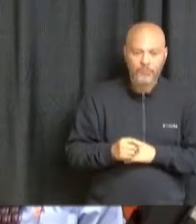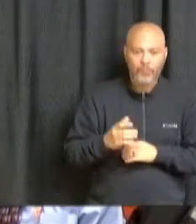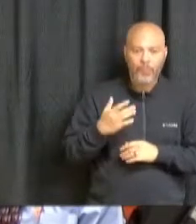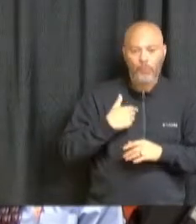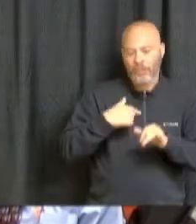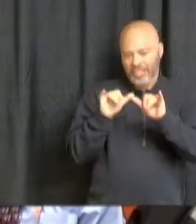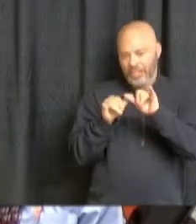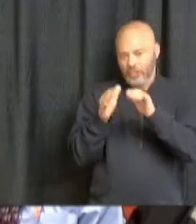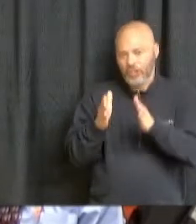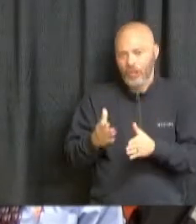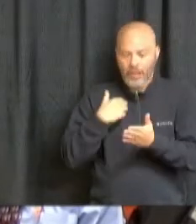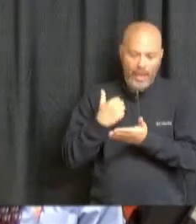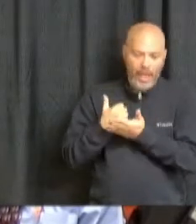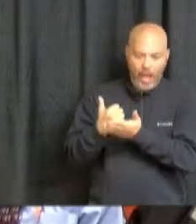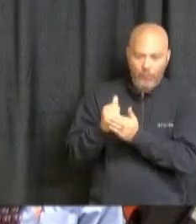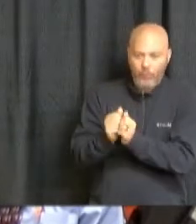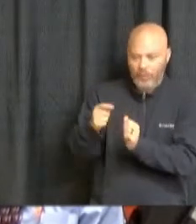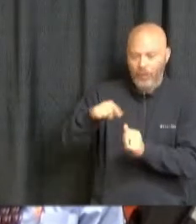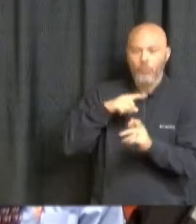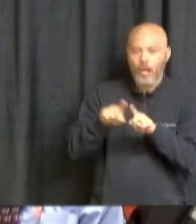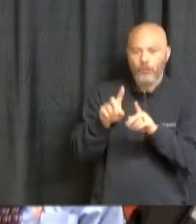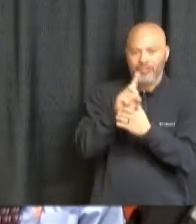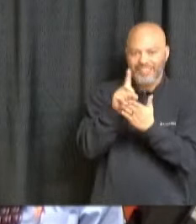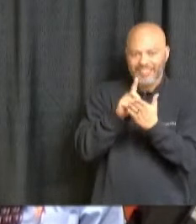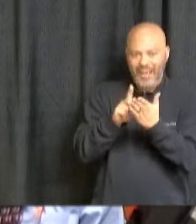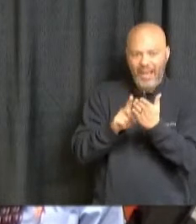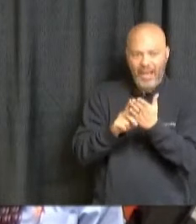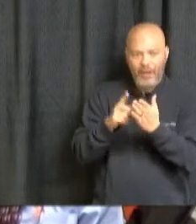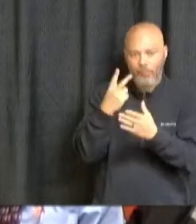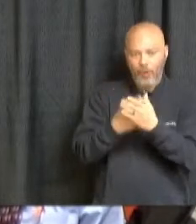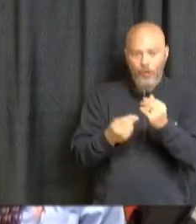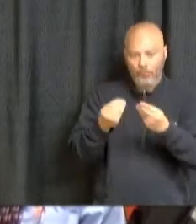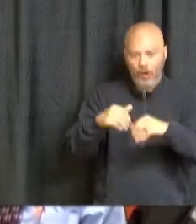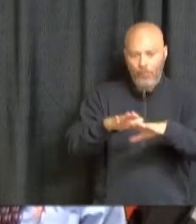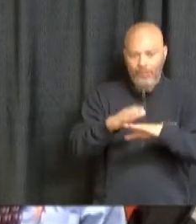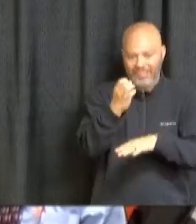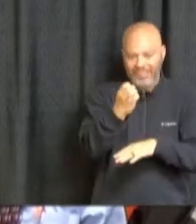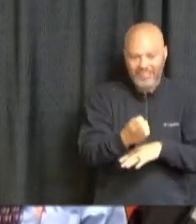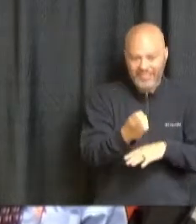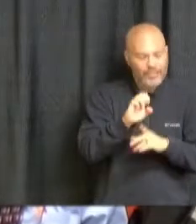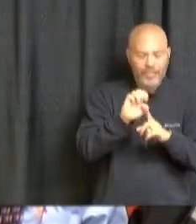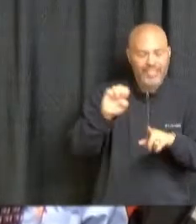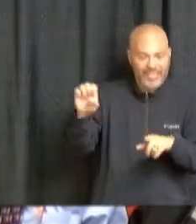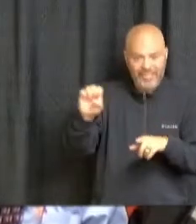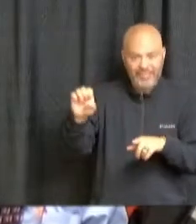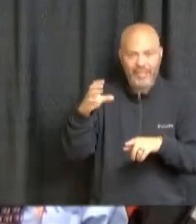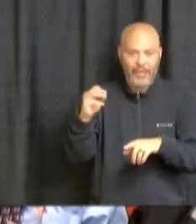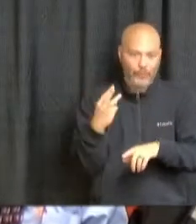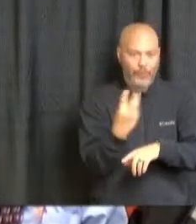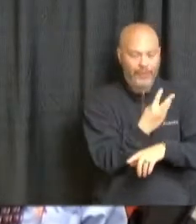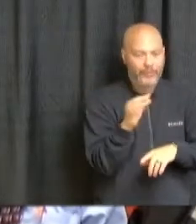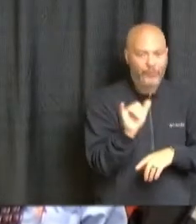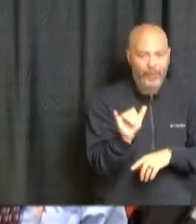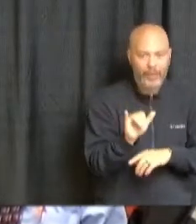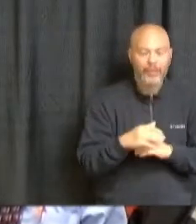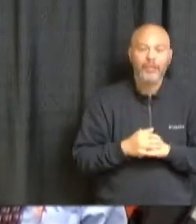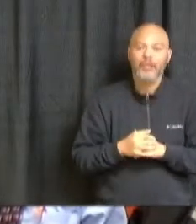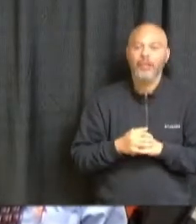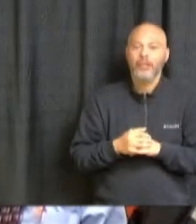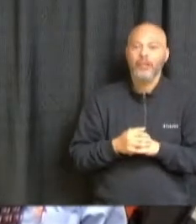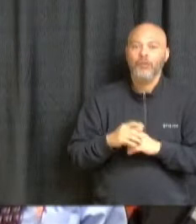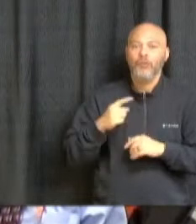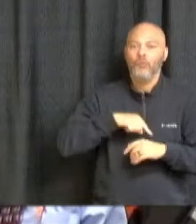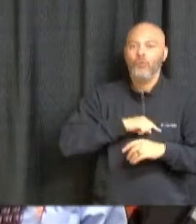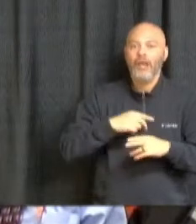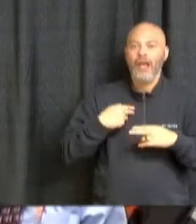We're the engineers, been helping them with it. We also designed both properties to the east and the property to the west. We had